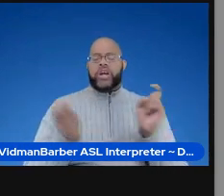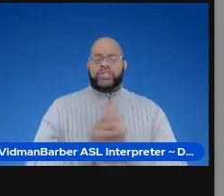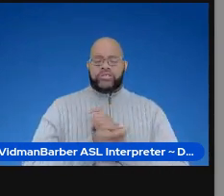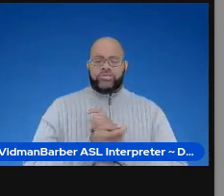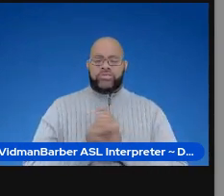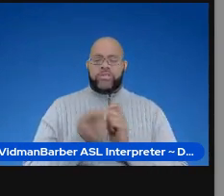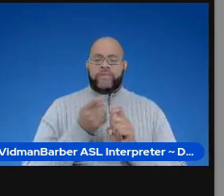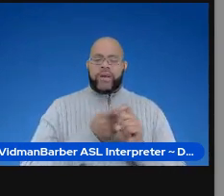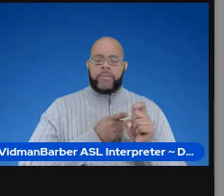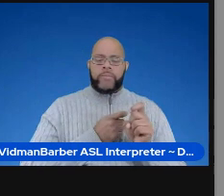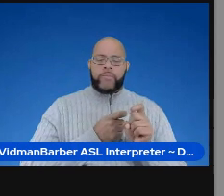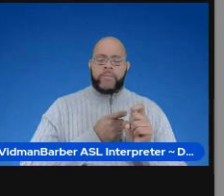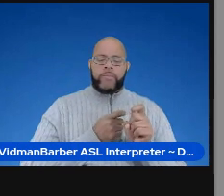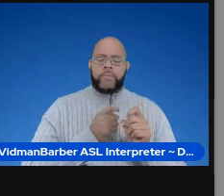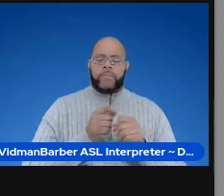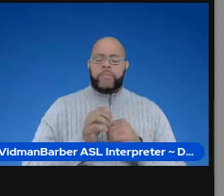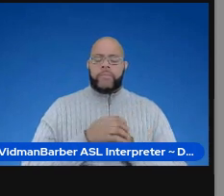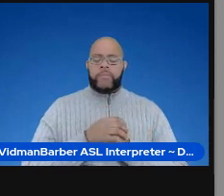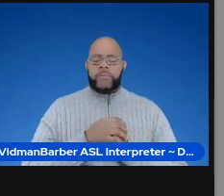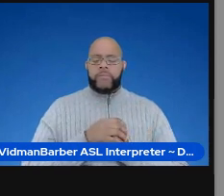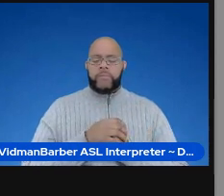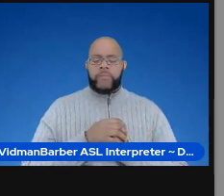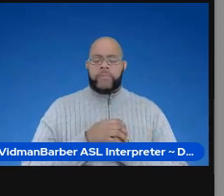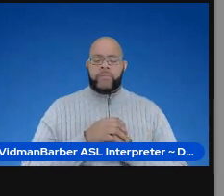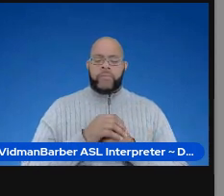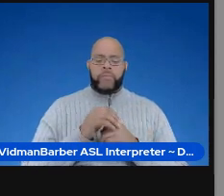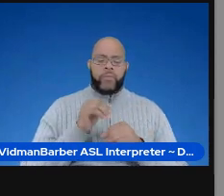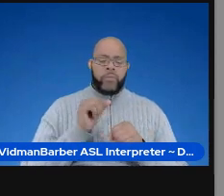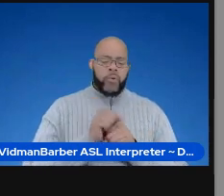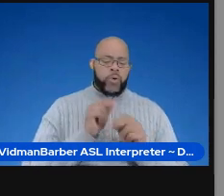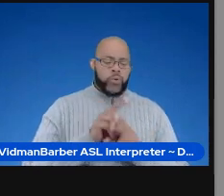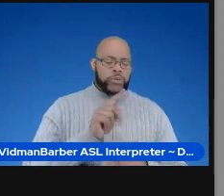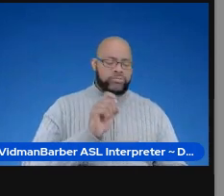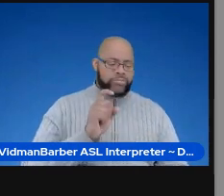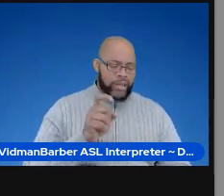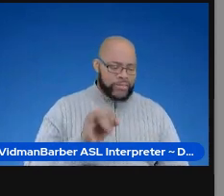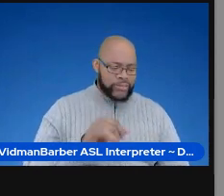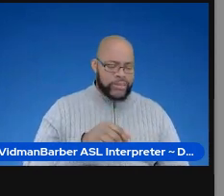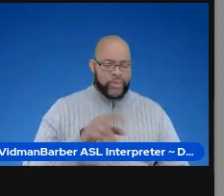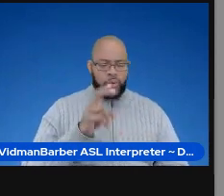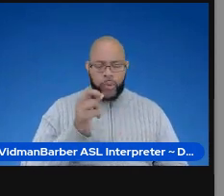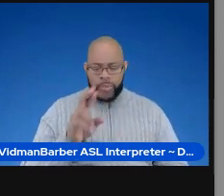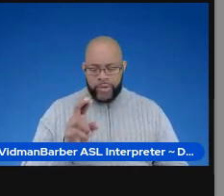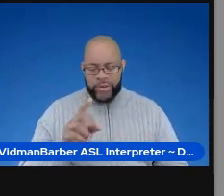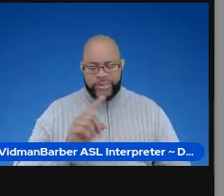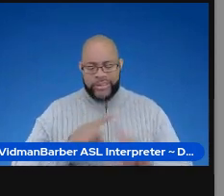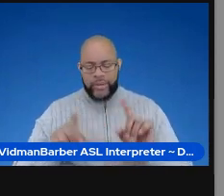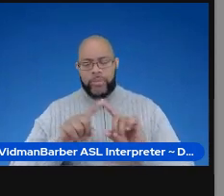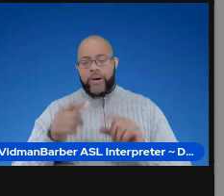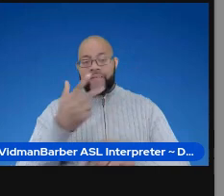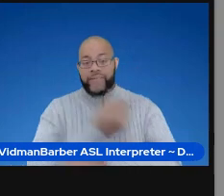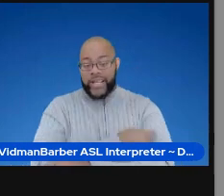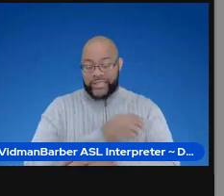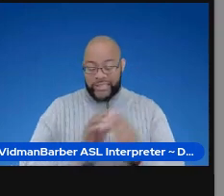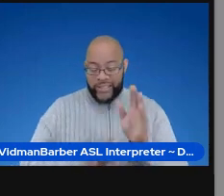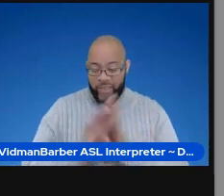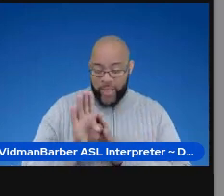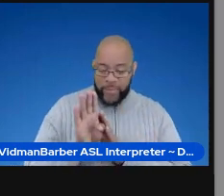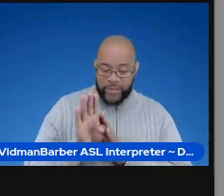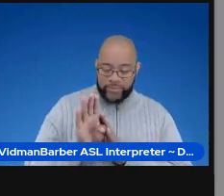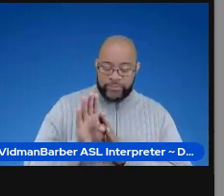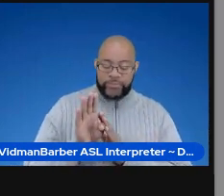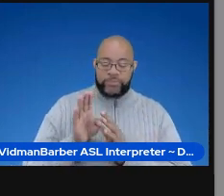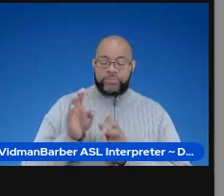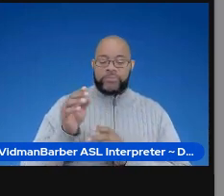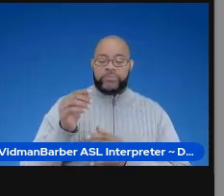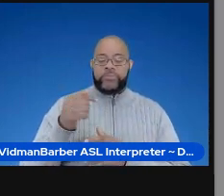from walking, using taxis, Uber, and all that. But with vaccine development, our